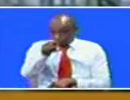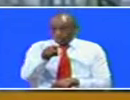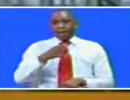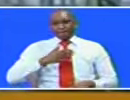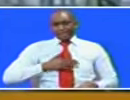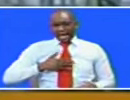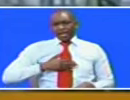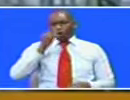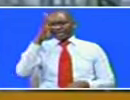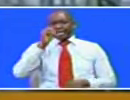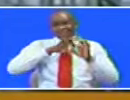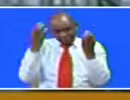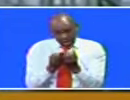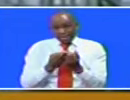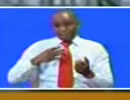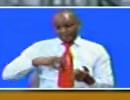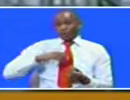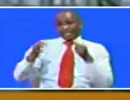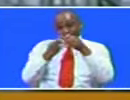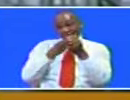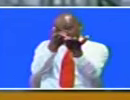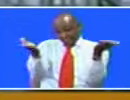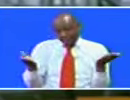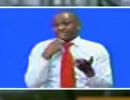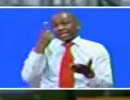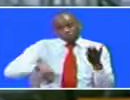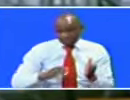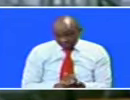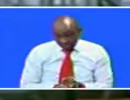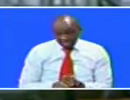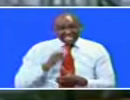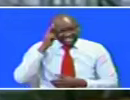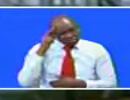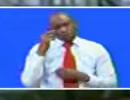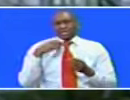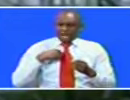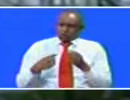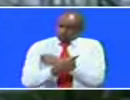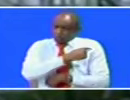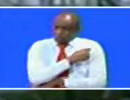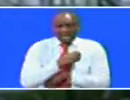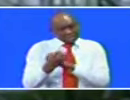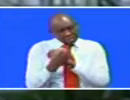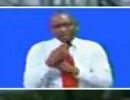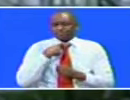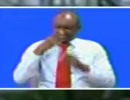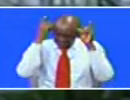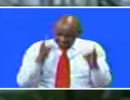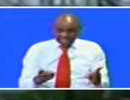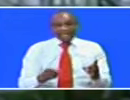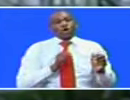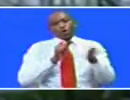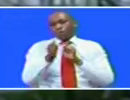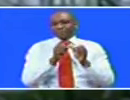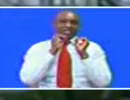ODM family, especially the ones in Kibra constituency, for the reasons explained to you, I have decided to withdraw my